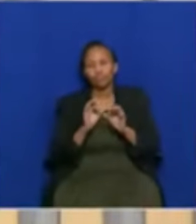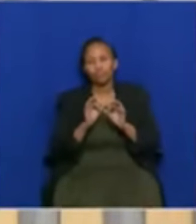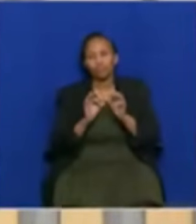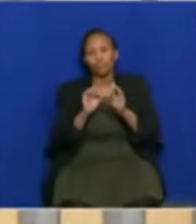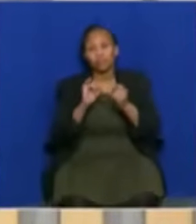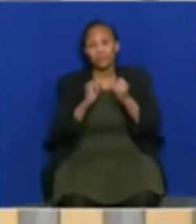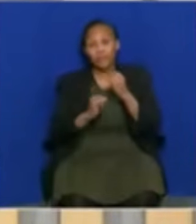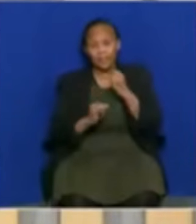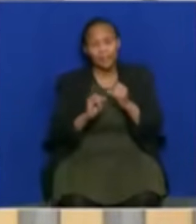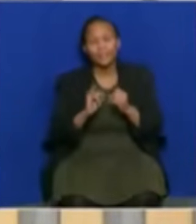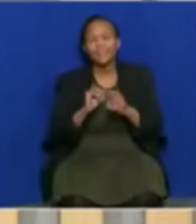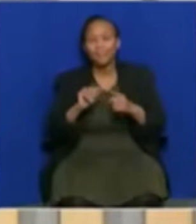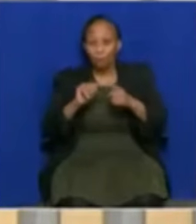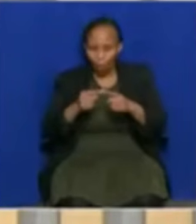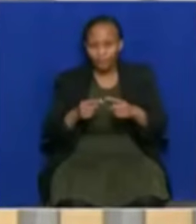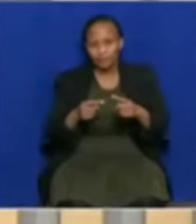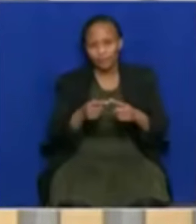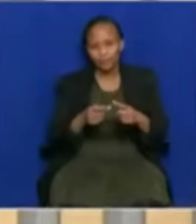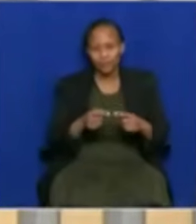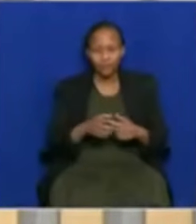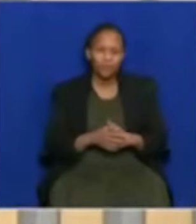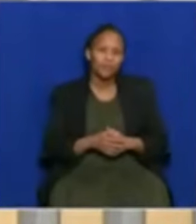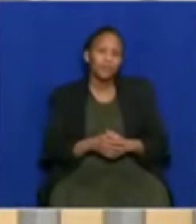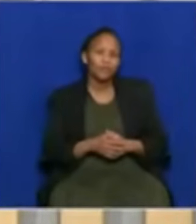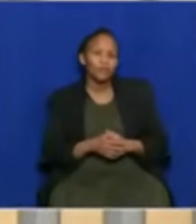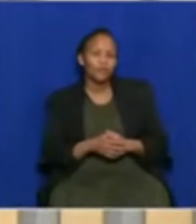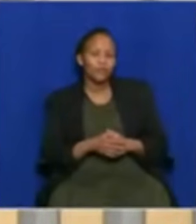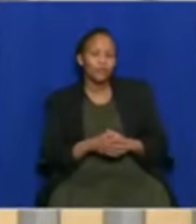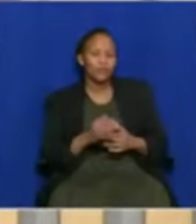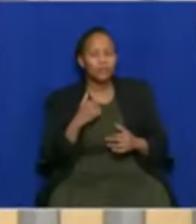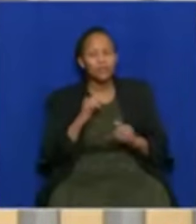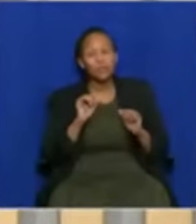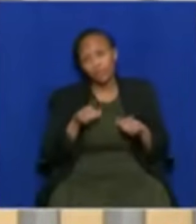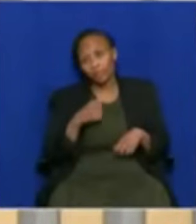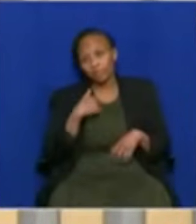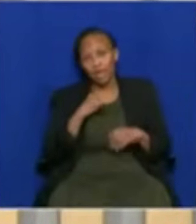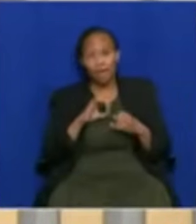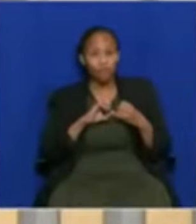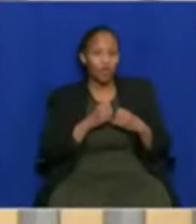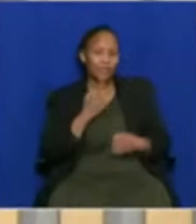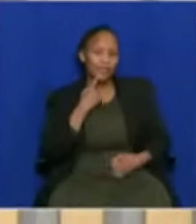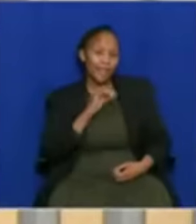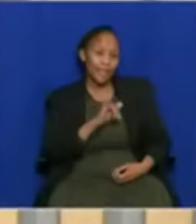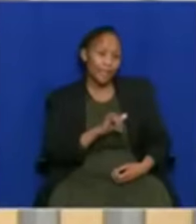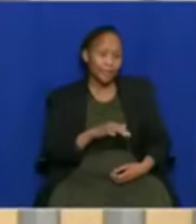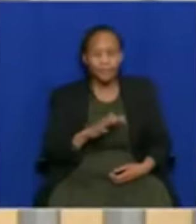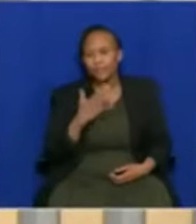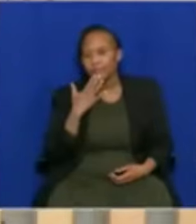still missing from there. That's what I'm trying to say. Thank you, Chair. Then we found each other.